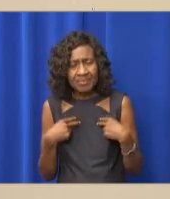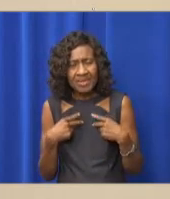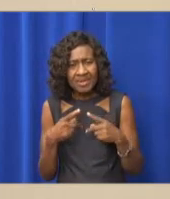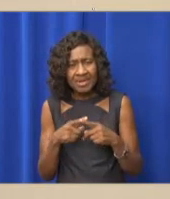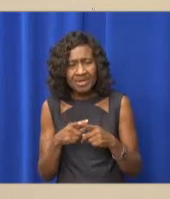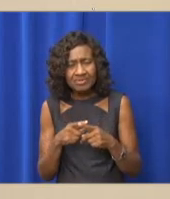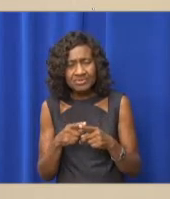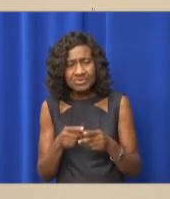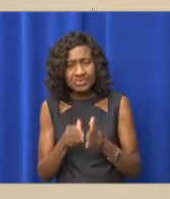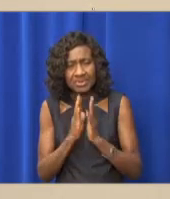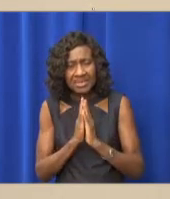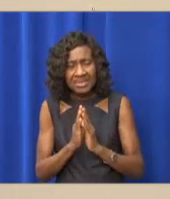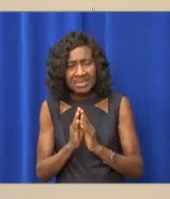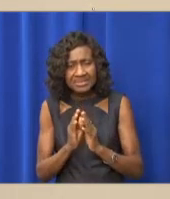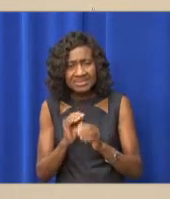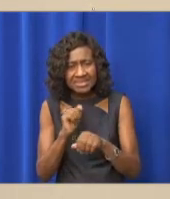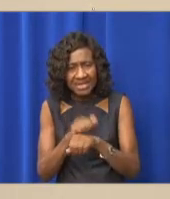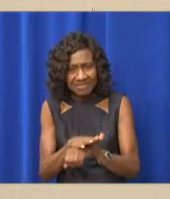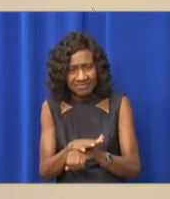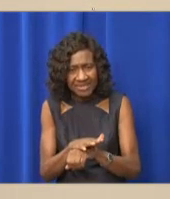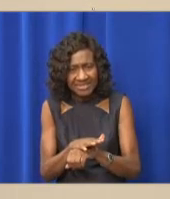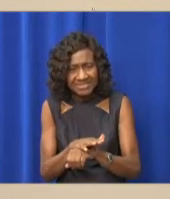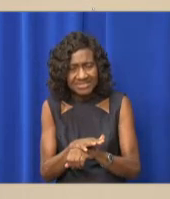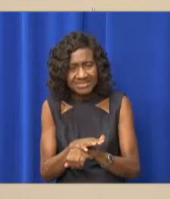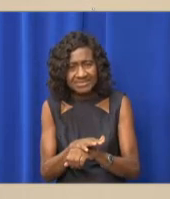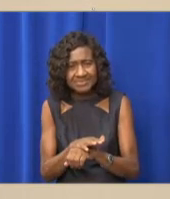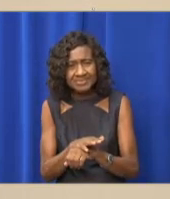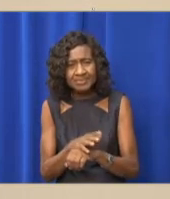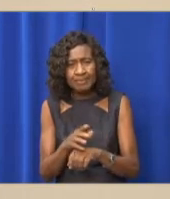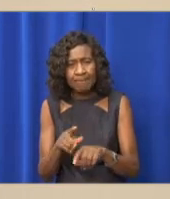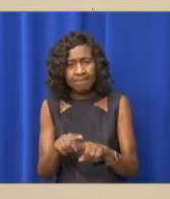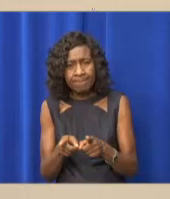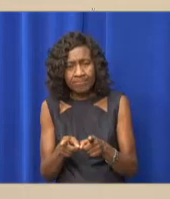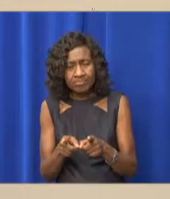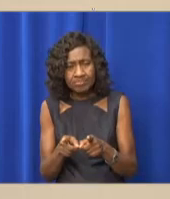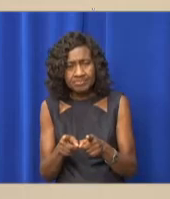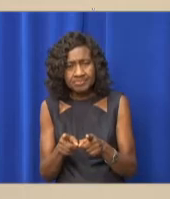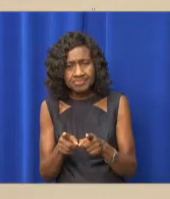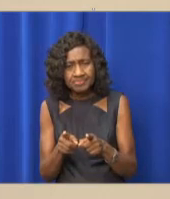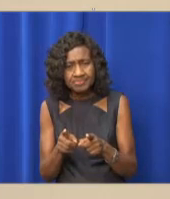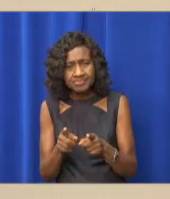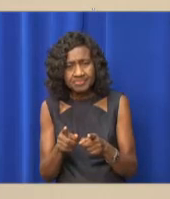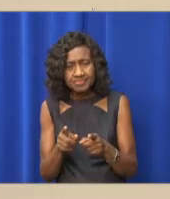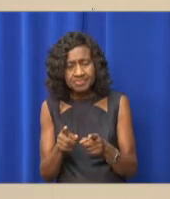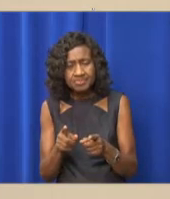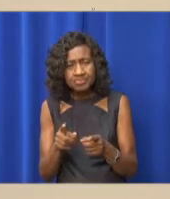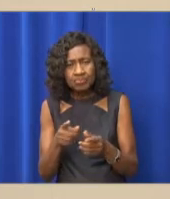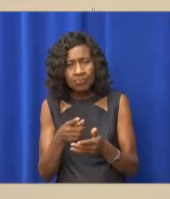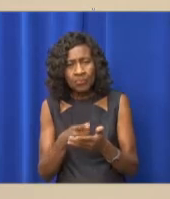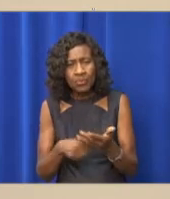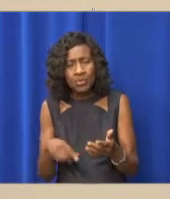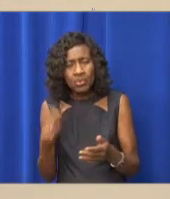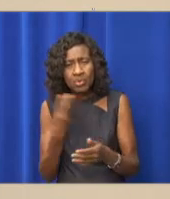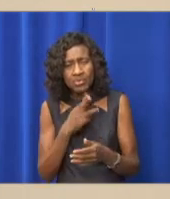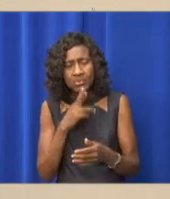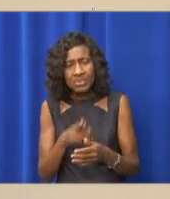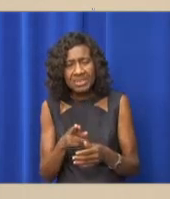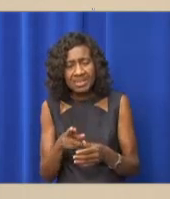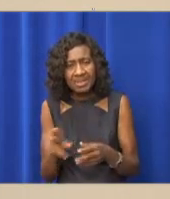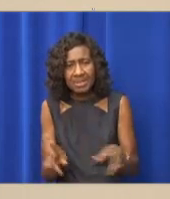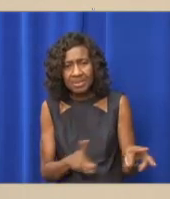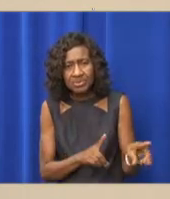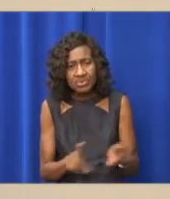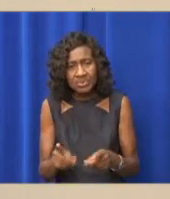advice about diving, but I would think based on sort of the general principles that we are applying across this, that perhaps by